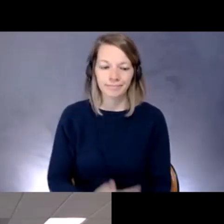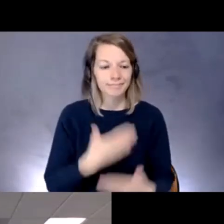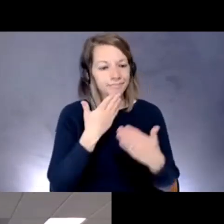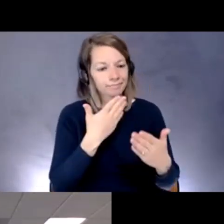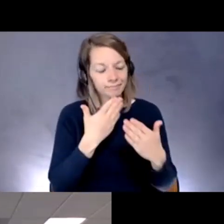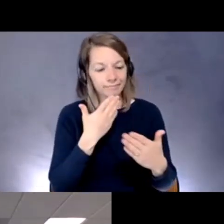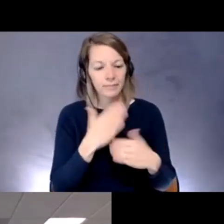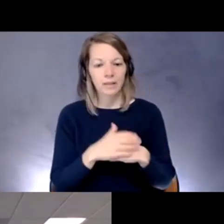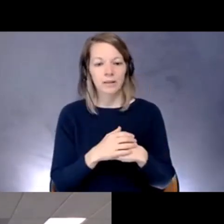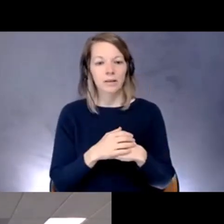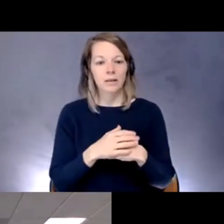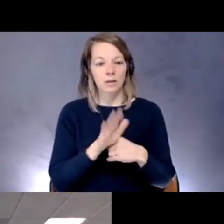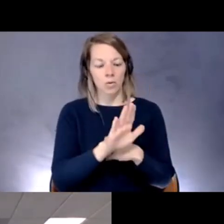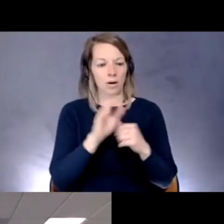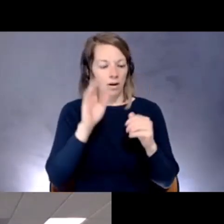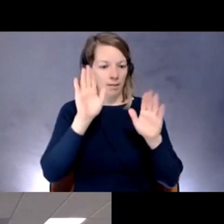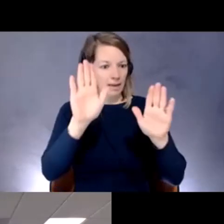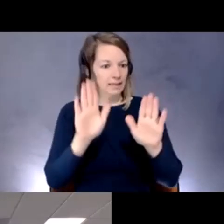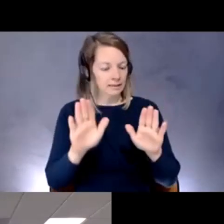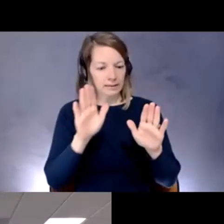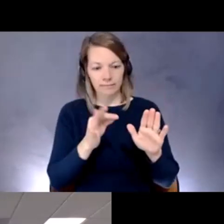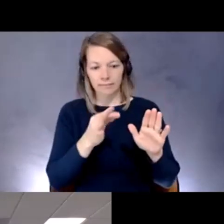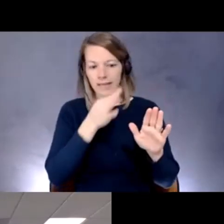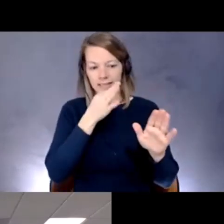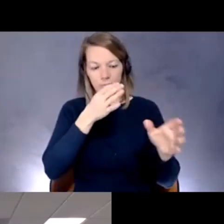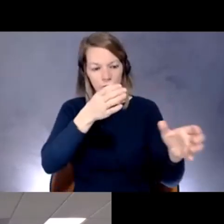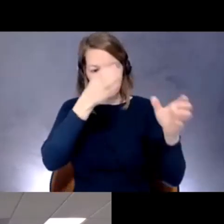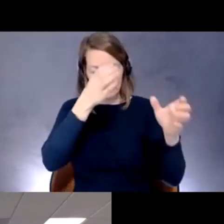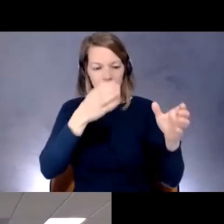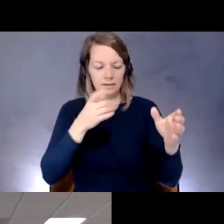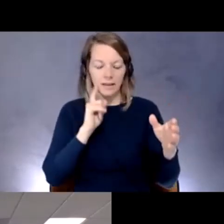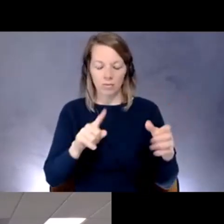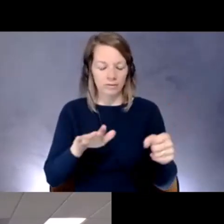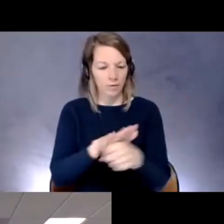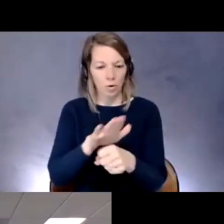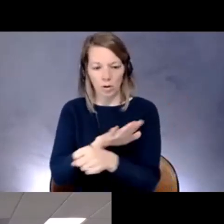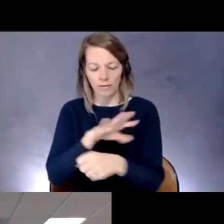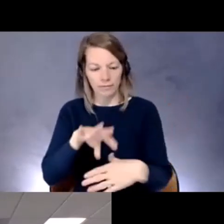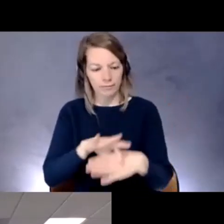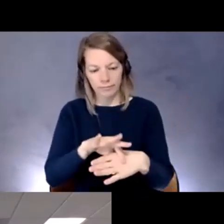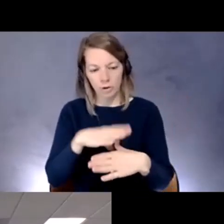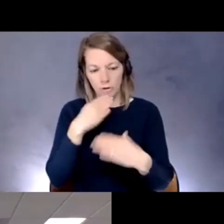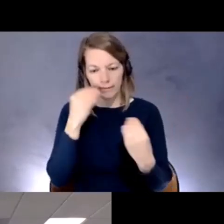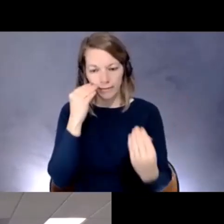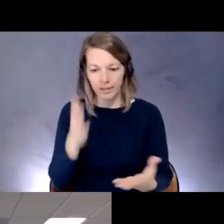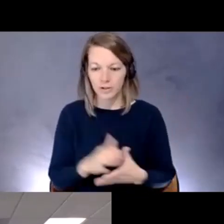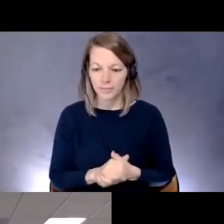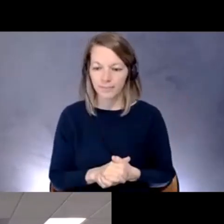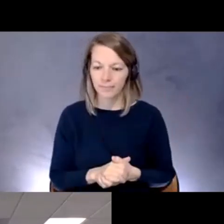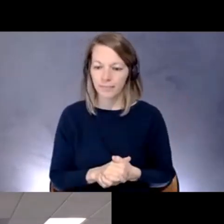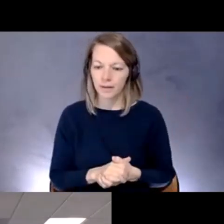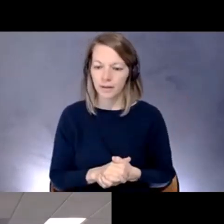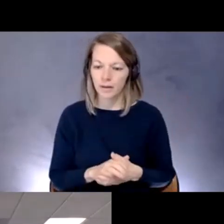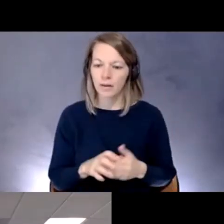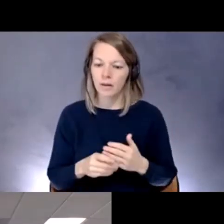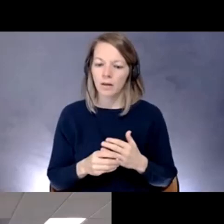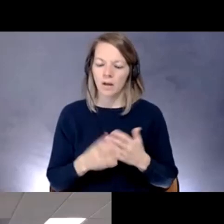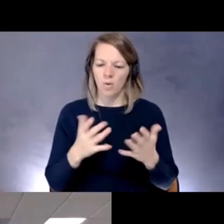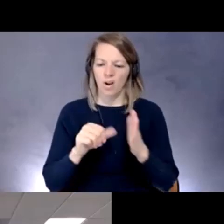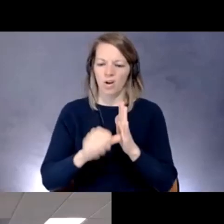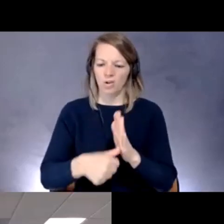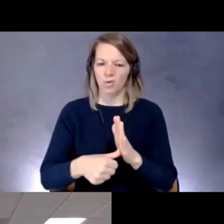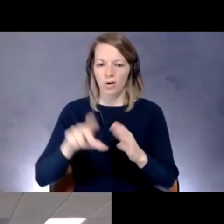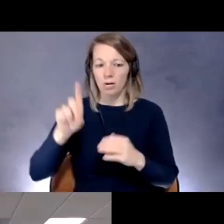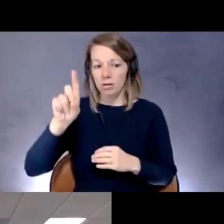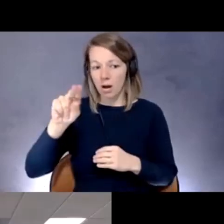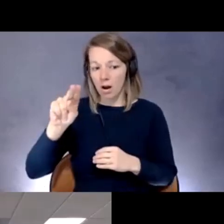Nancy, Donna, bringing your amazing expertise. That was jam-packed. Thank you, thank you. And I do want to underscore,